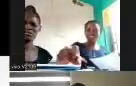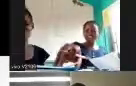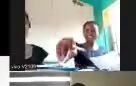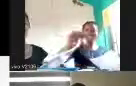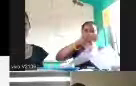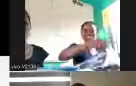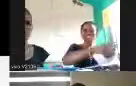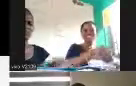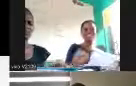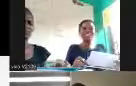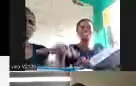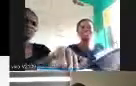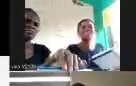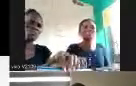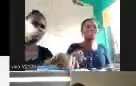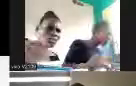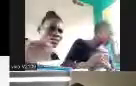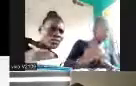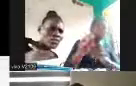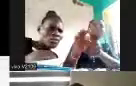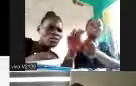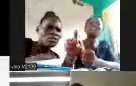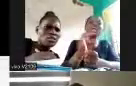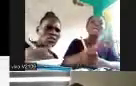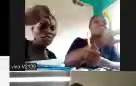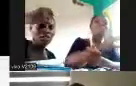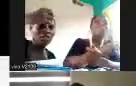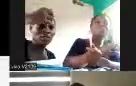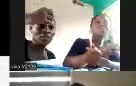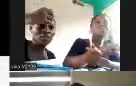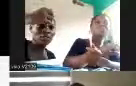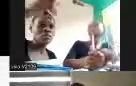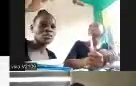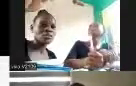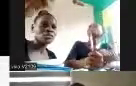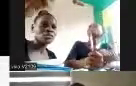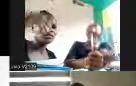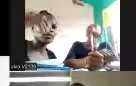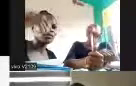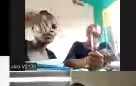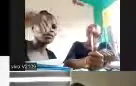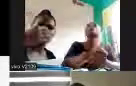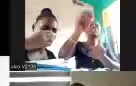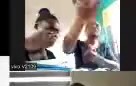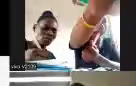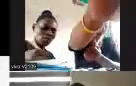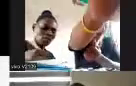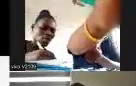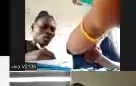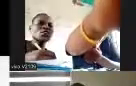around terminologies. However, that does not stop us from doing what we need to do when